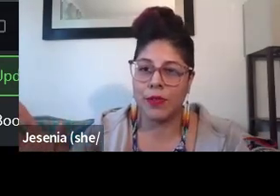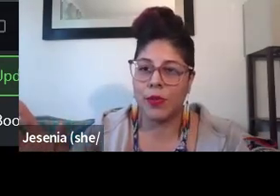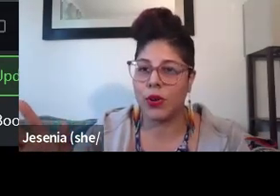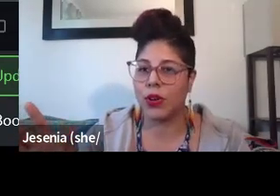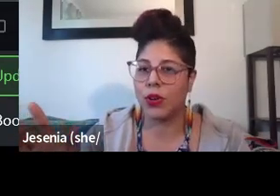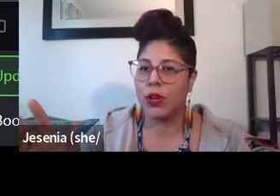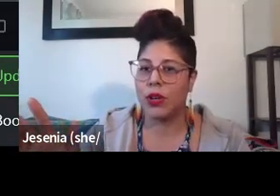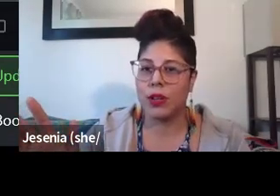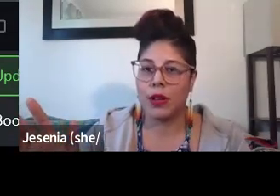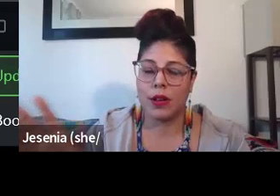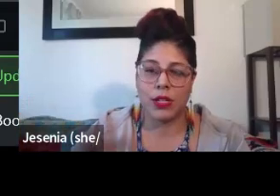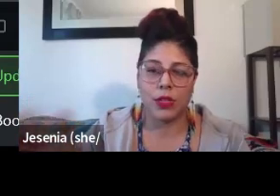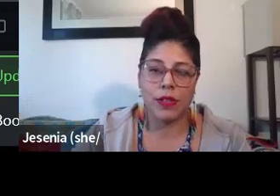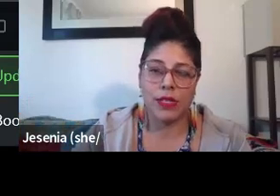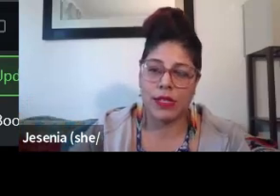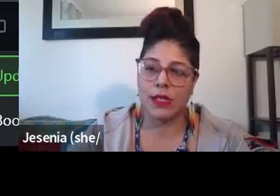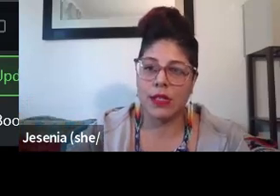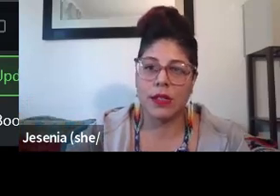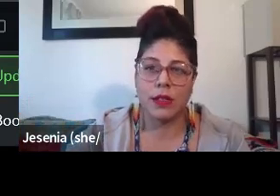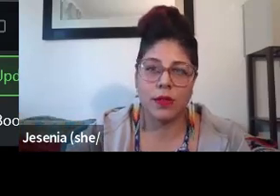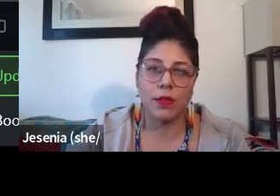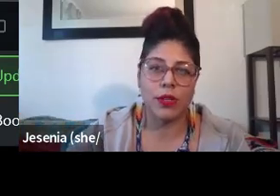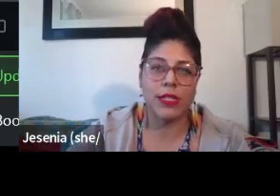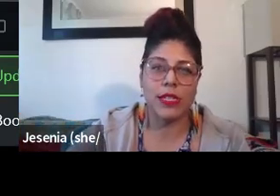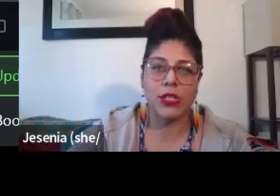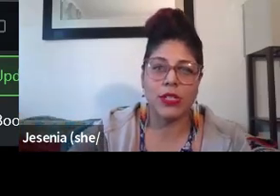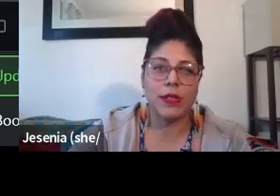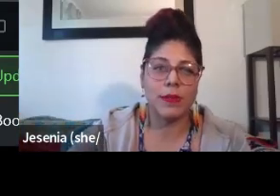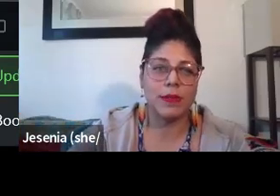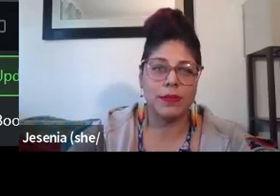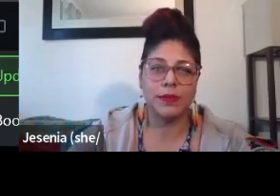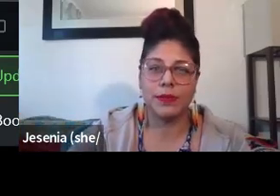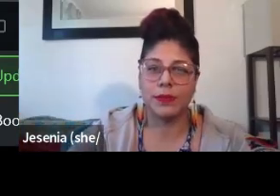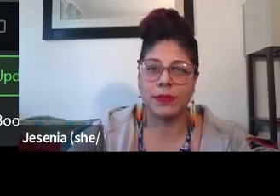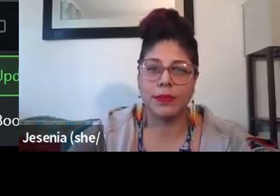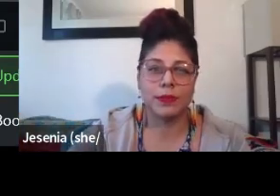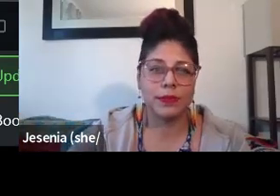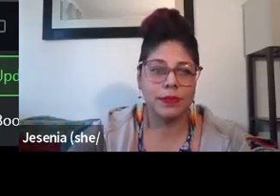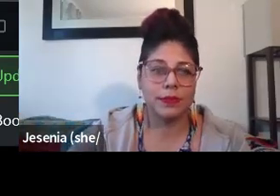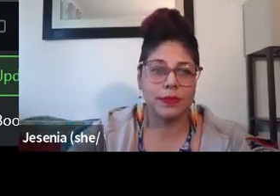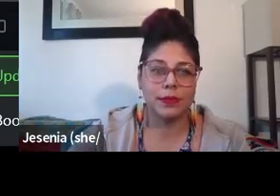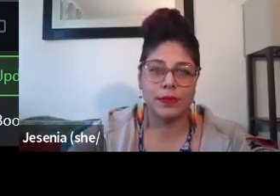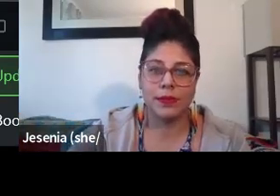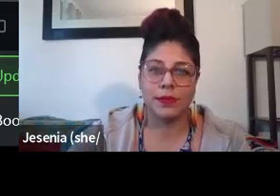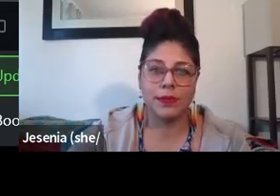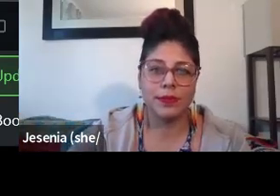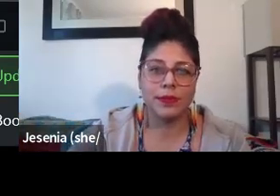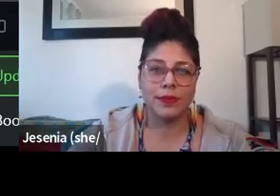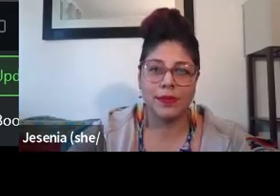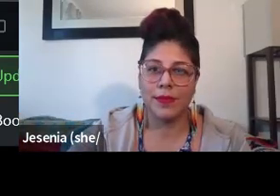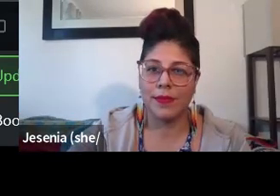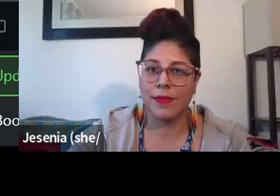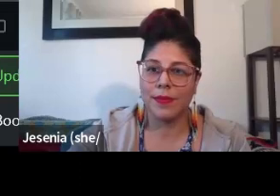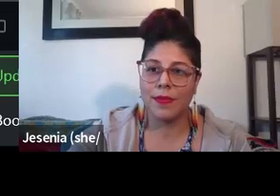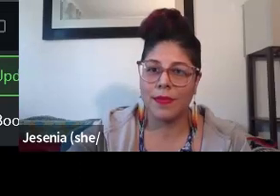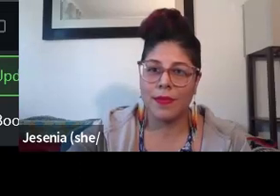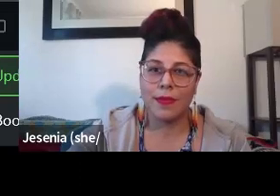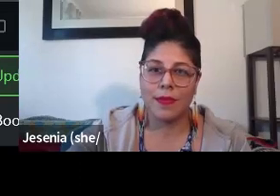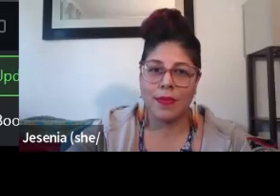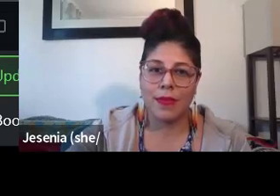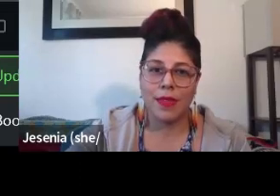All right, welcome everyone. My name is Jasenia. I go by she or any pronouns. I